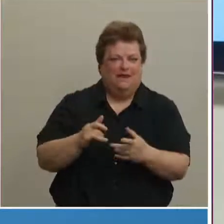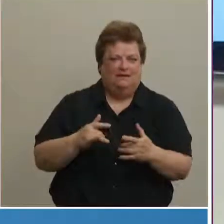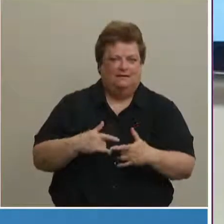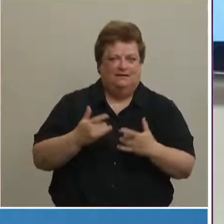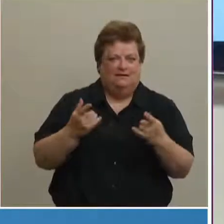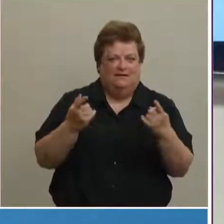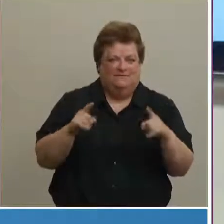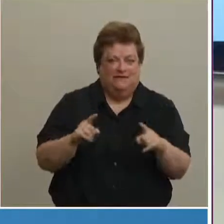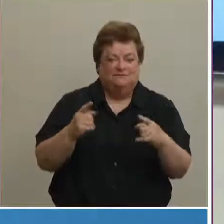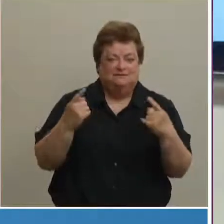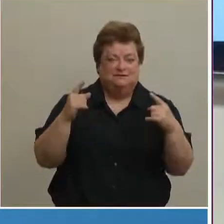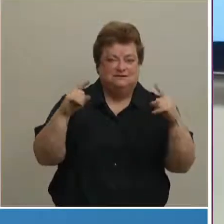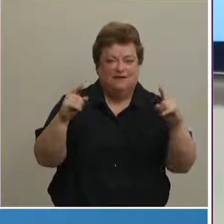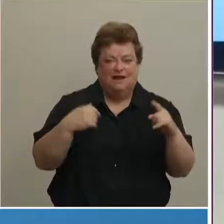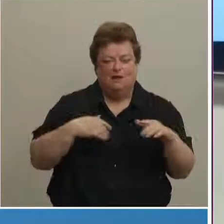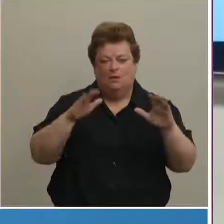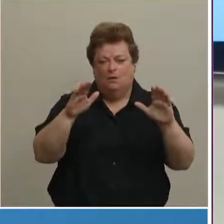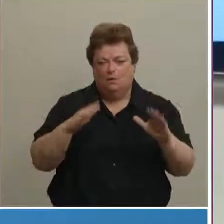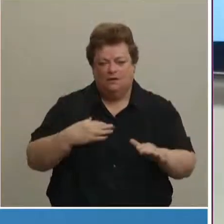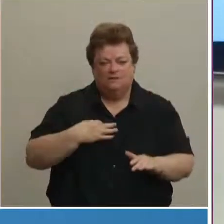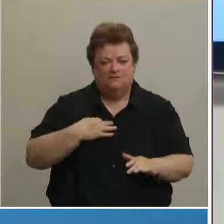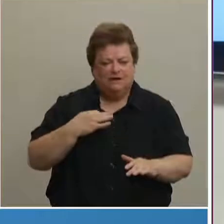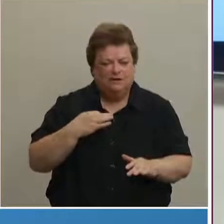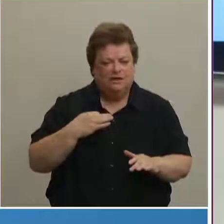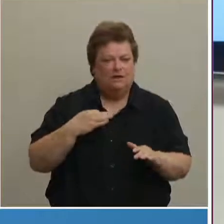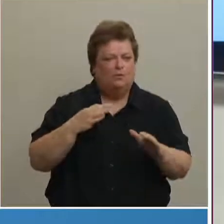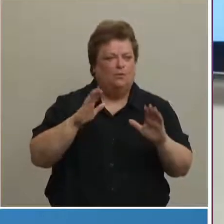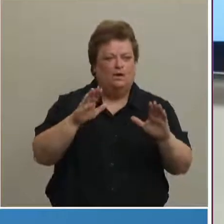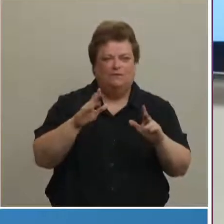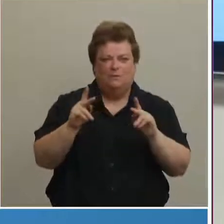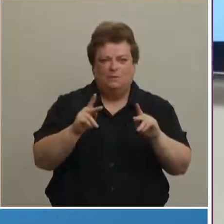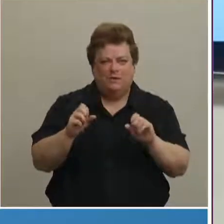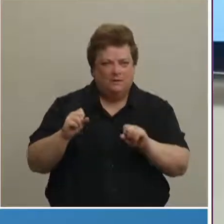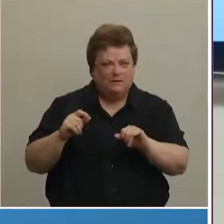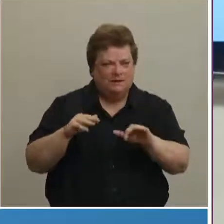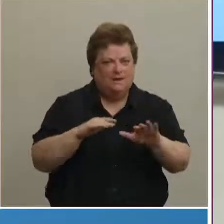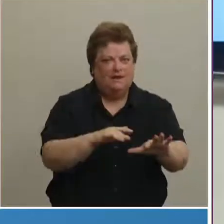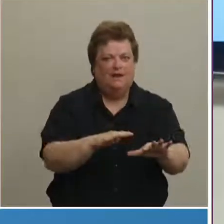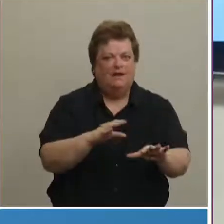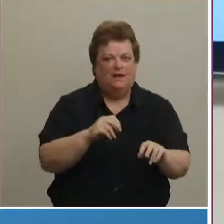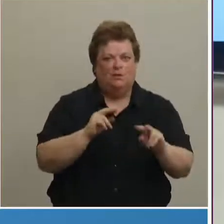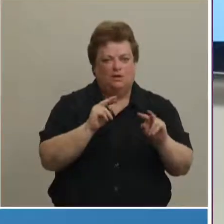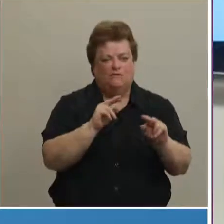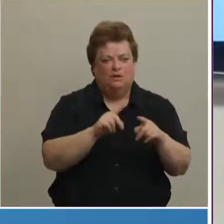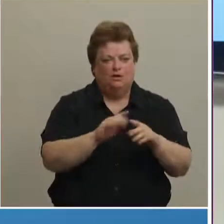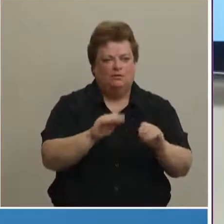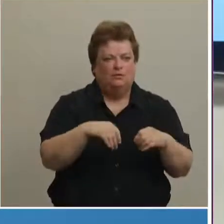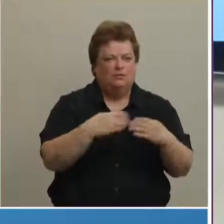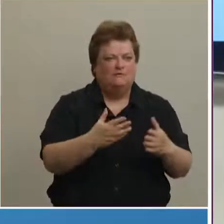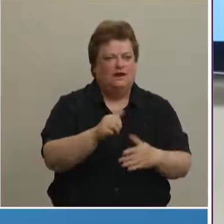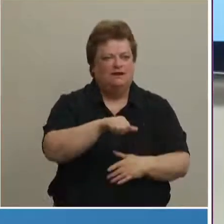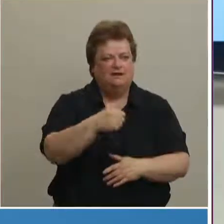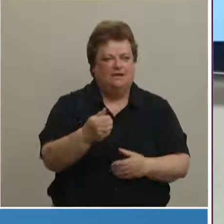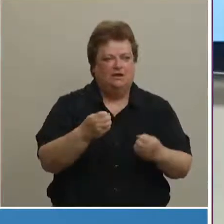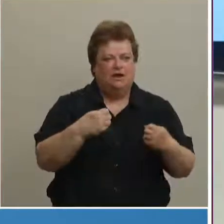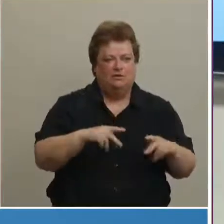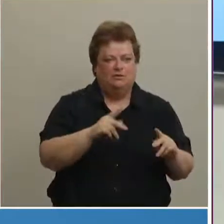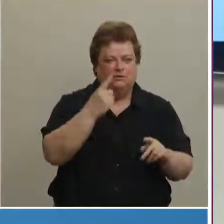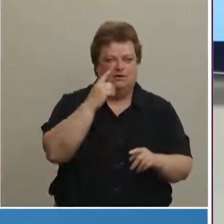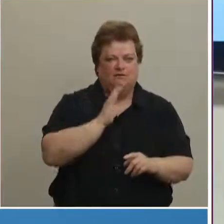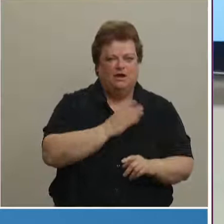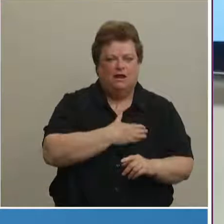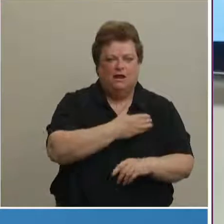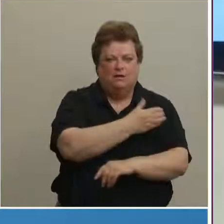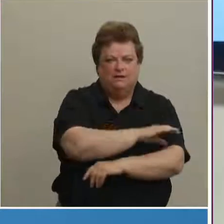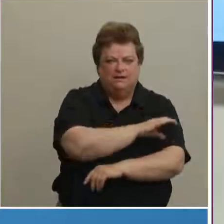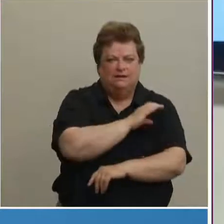successful. They had wonderful volunteers and a great turnout, and we're looking forward to providing another opportunity in our clinic in an